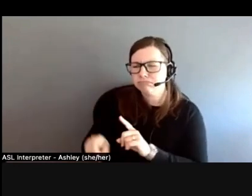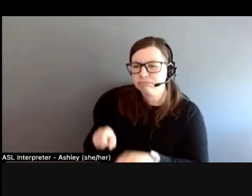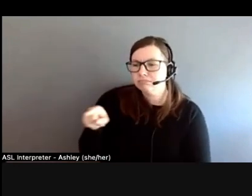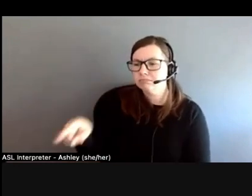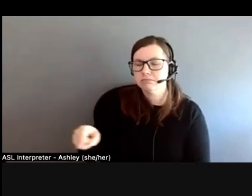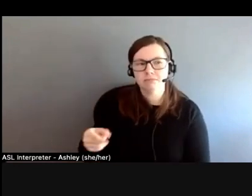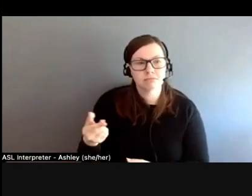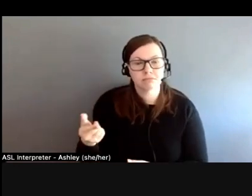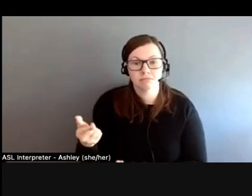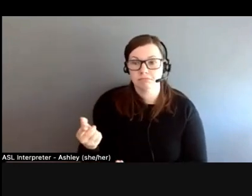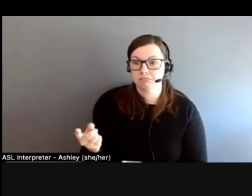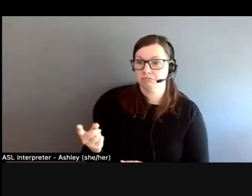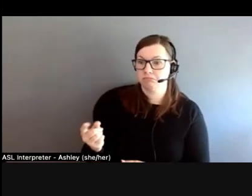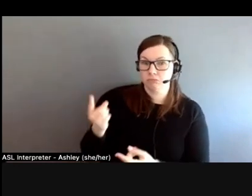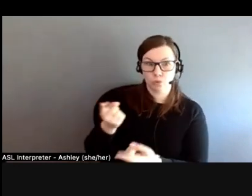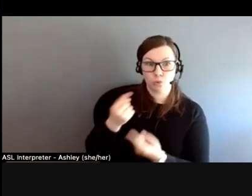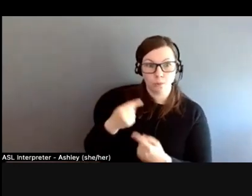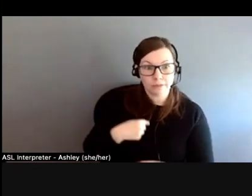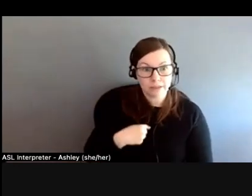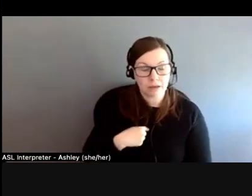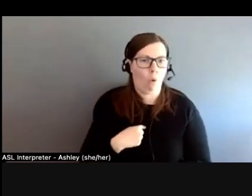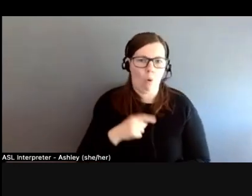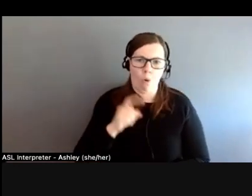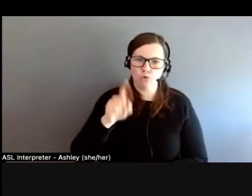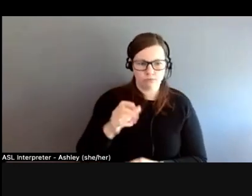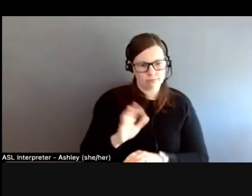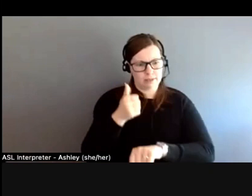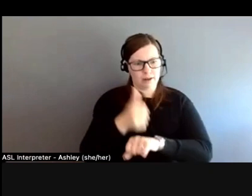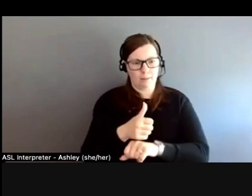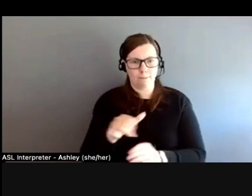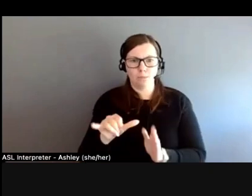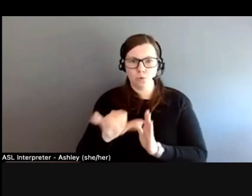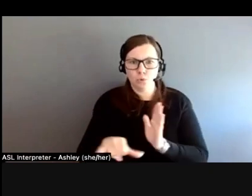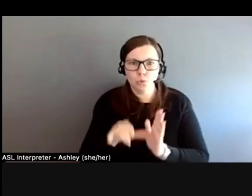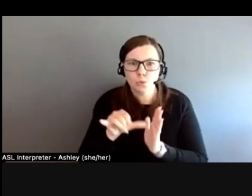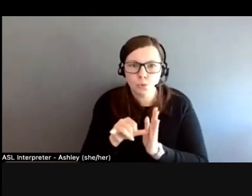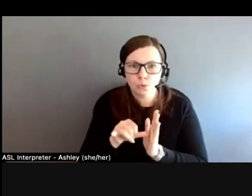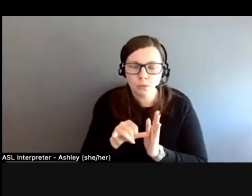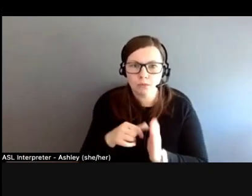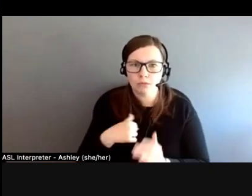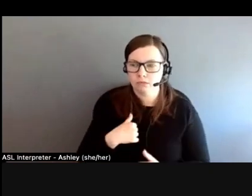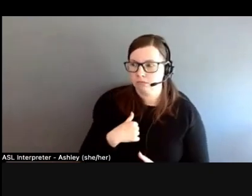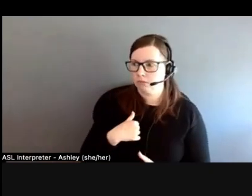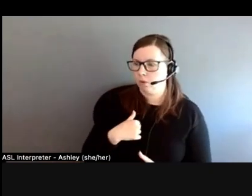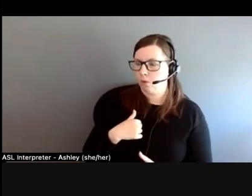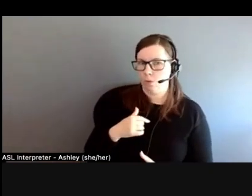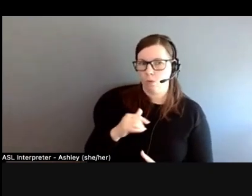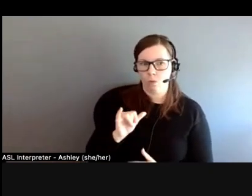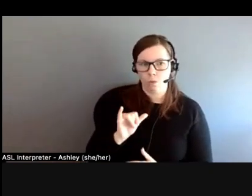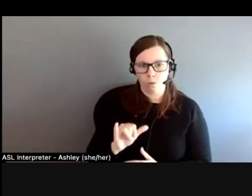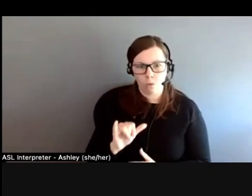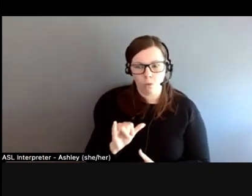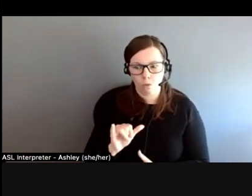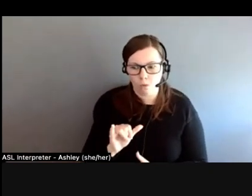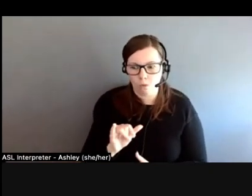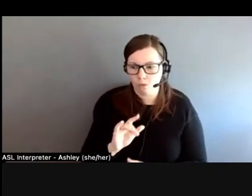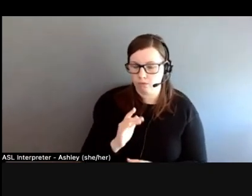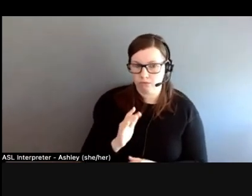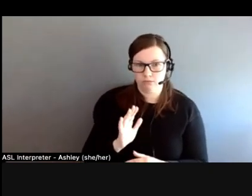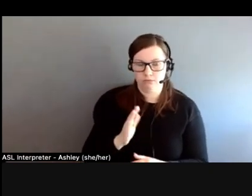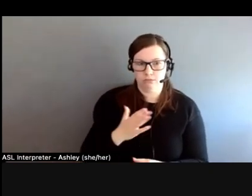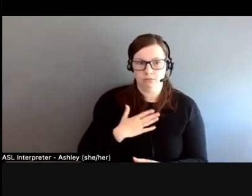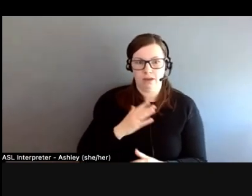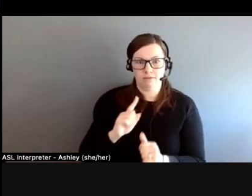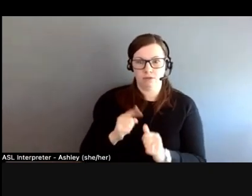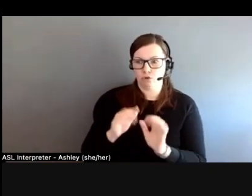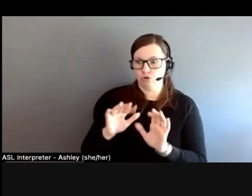was intimidated, and my first challenge was fear.